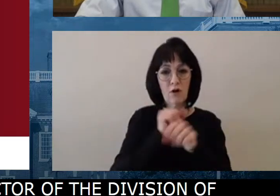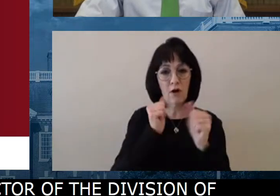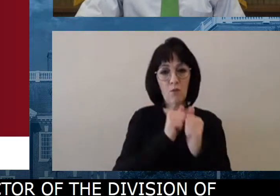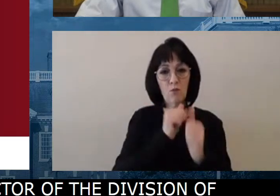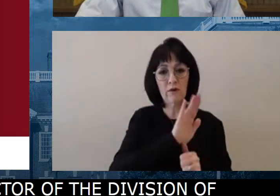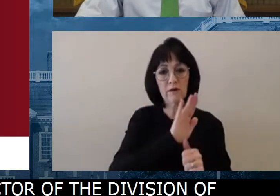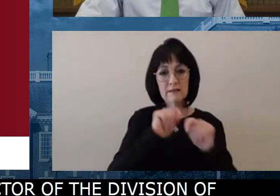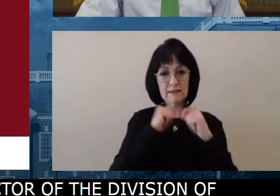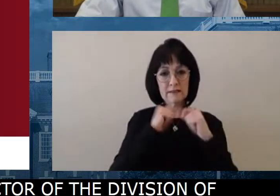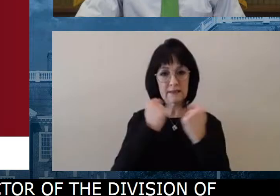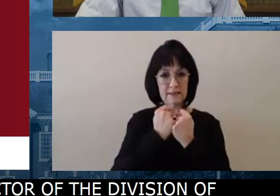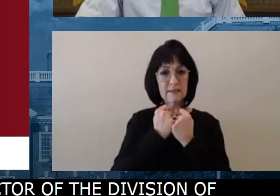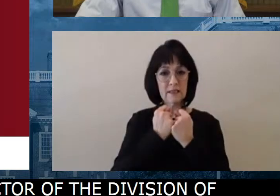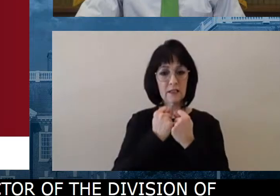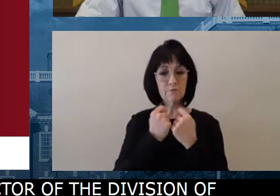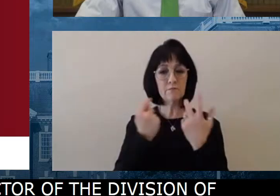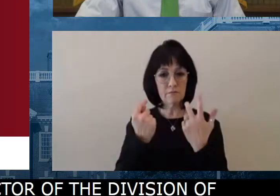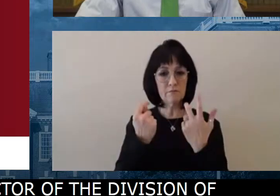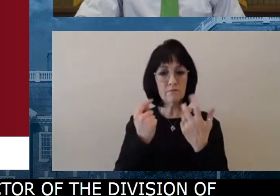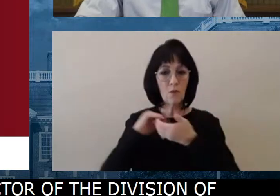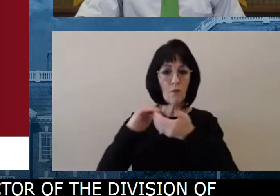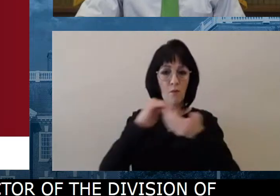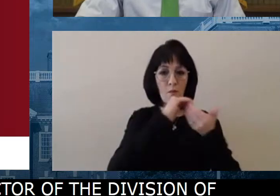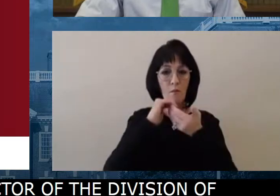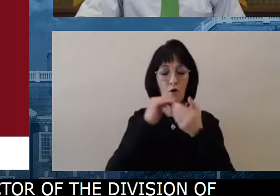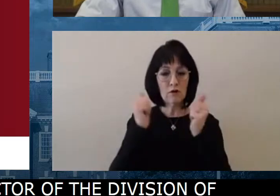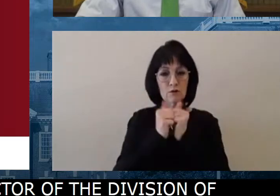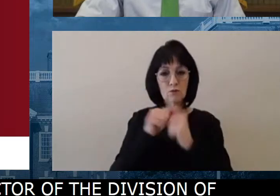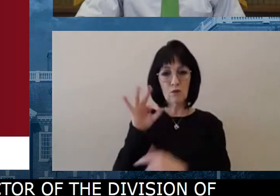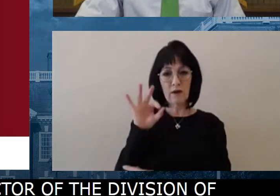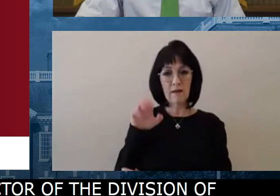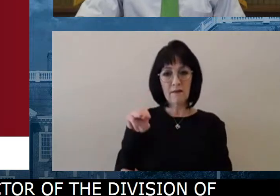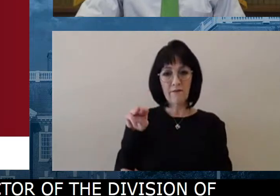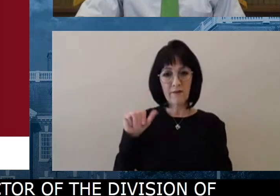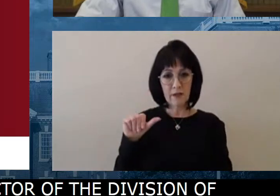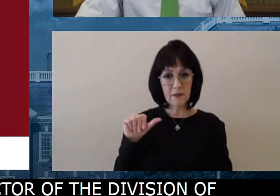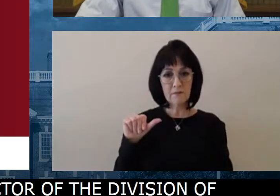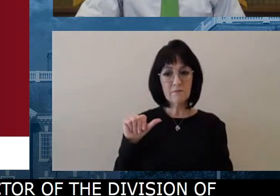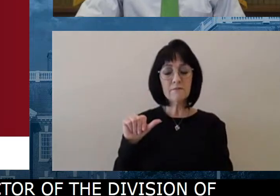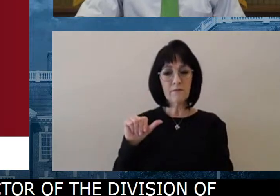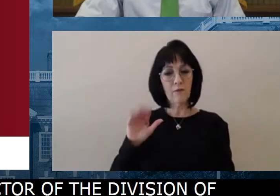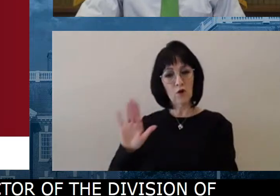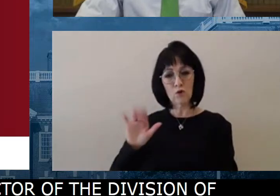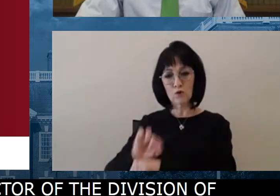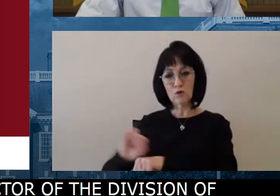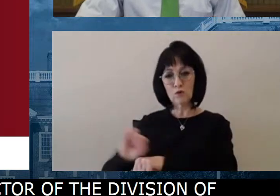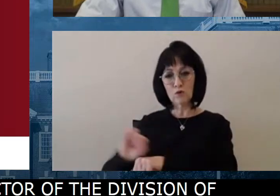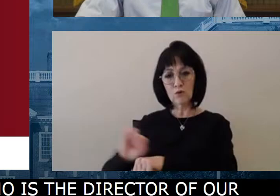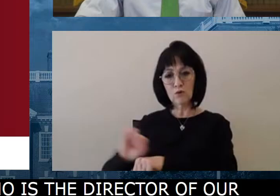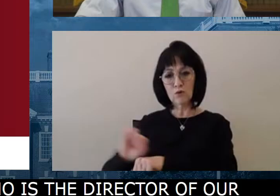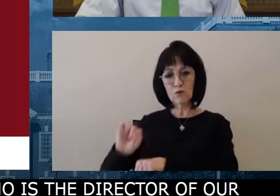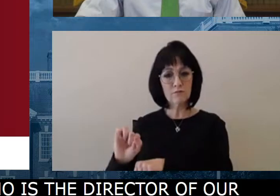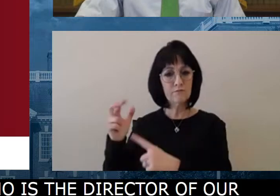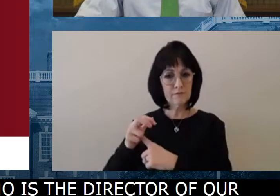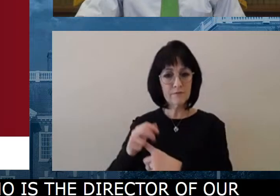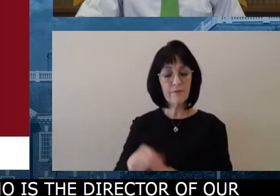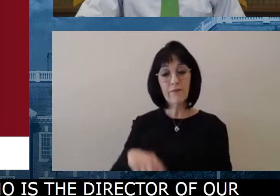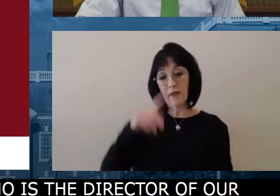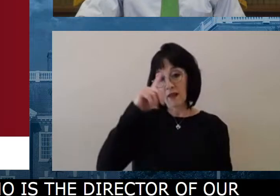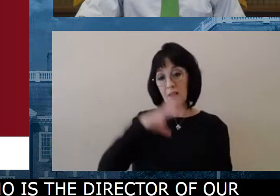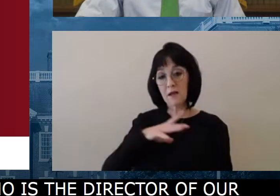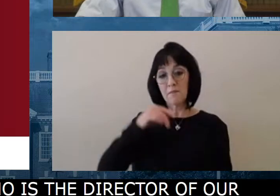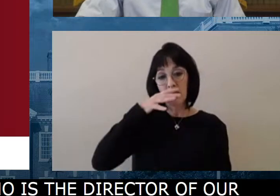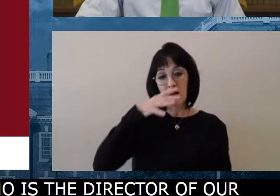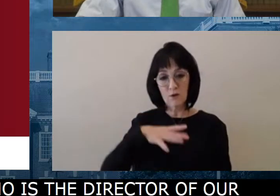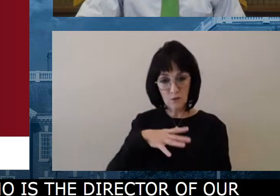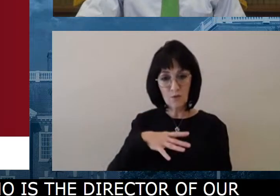partnership with our friends and colleagues at FEMA and their work. And of course, the men and women of Delaware's Army and